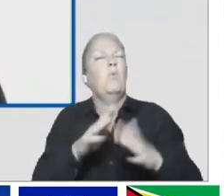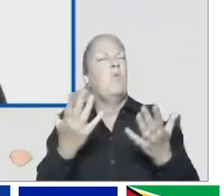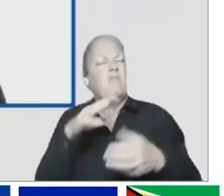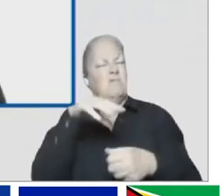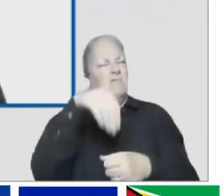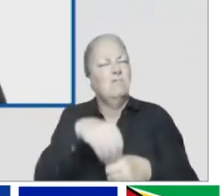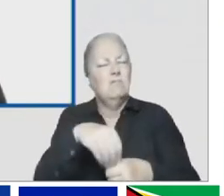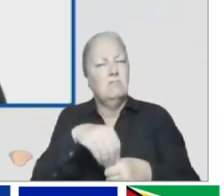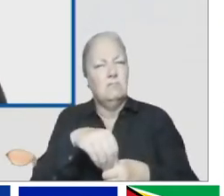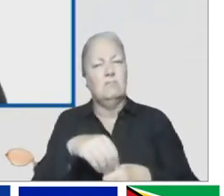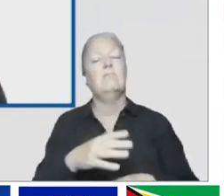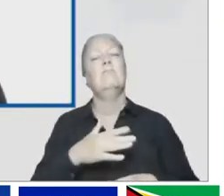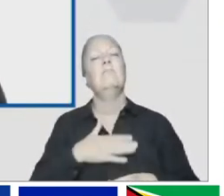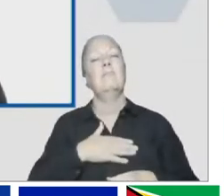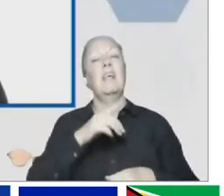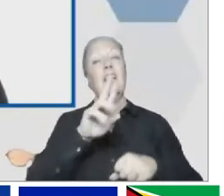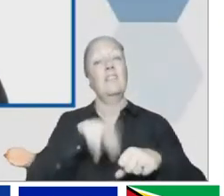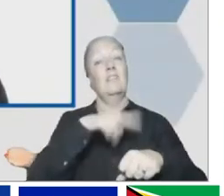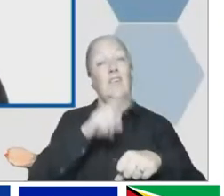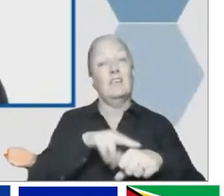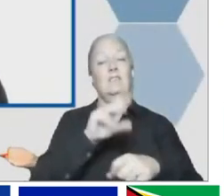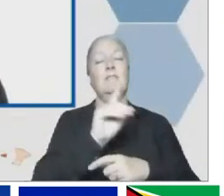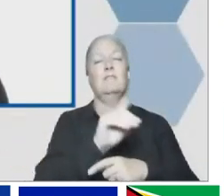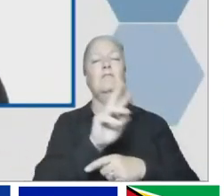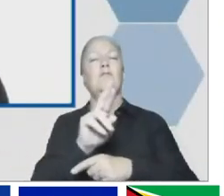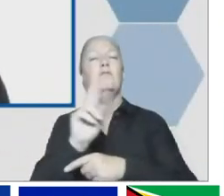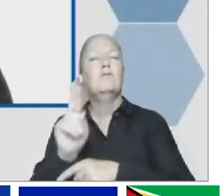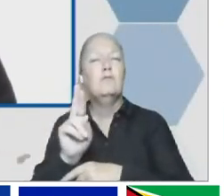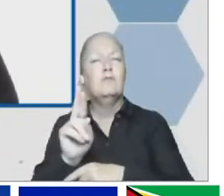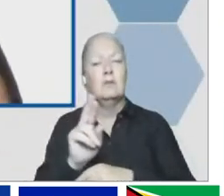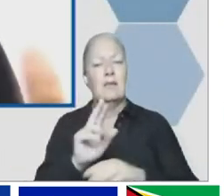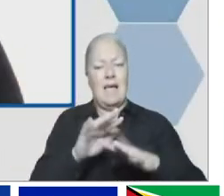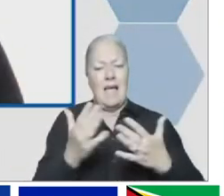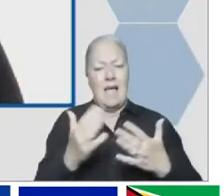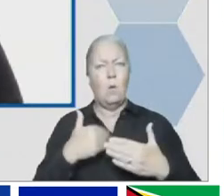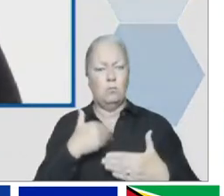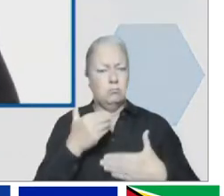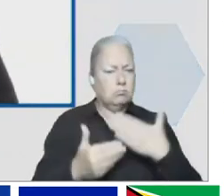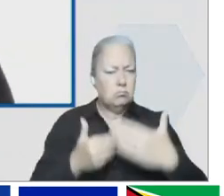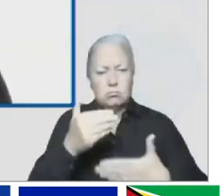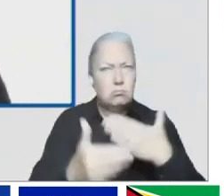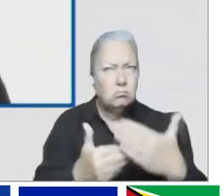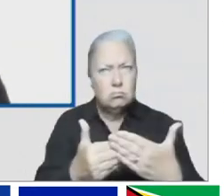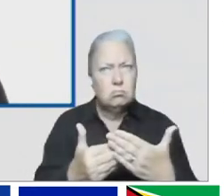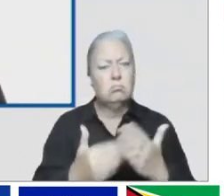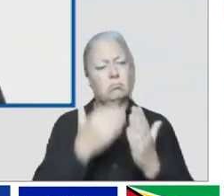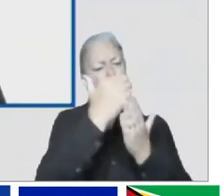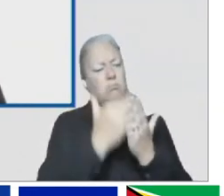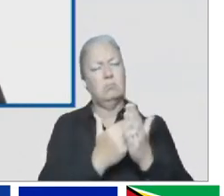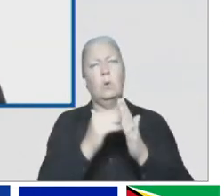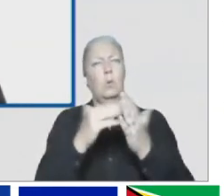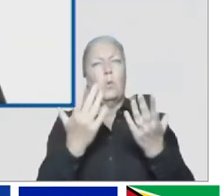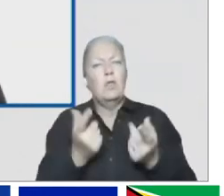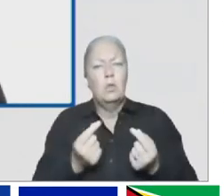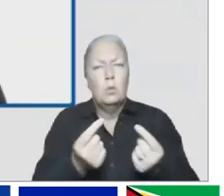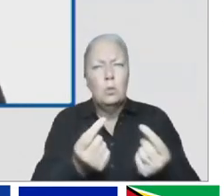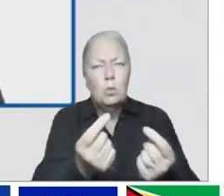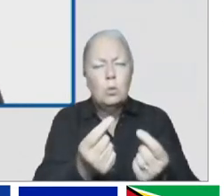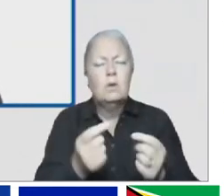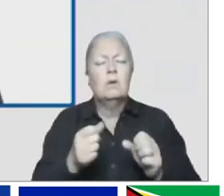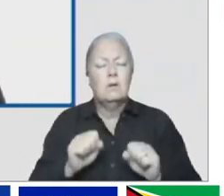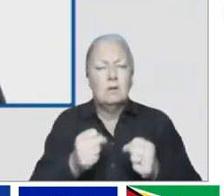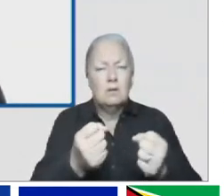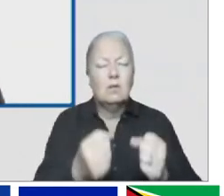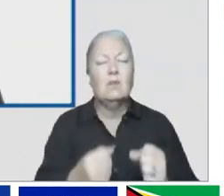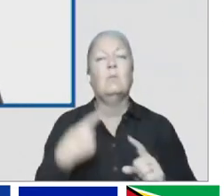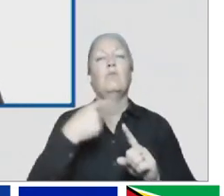management enforcement measures and those orders, the existence of a Disaster Risk Management Act of 2015 formed